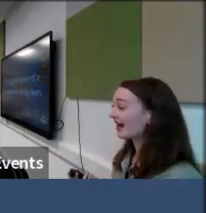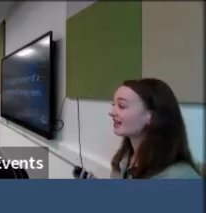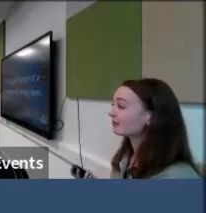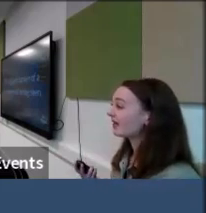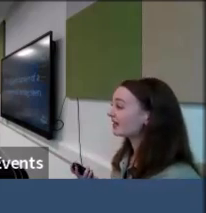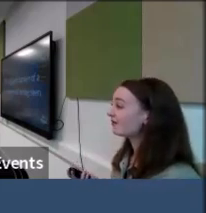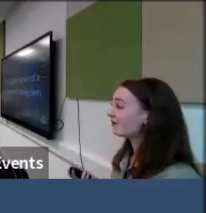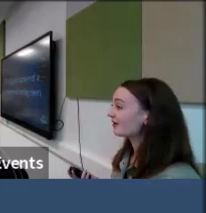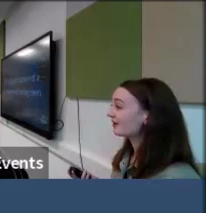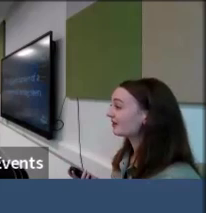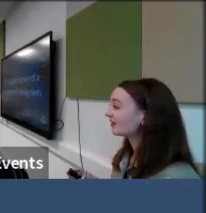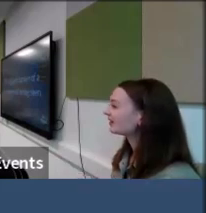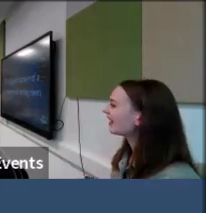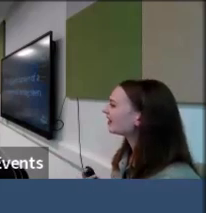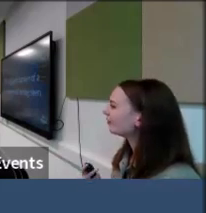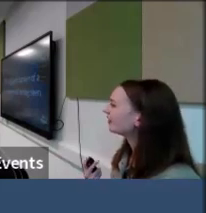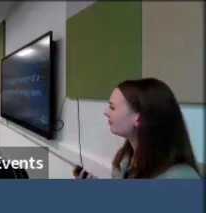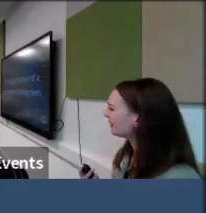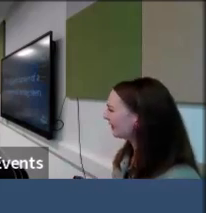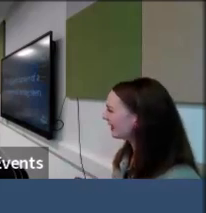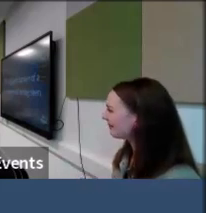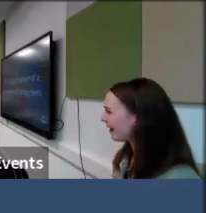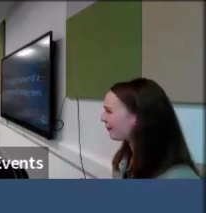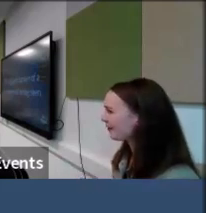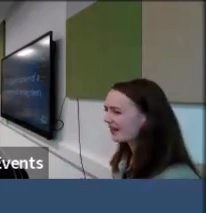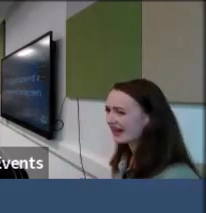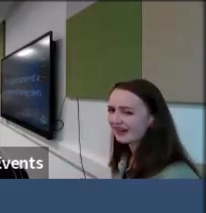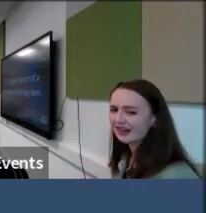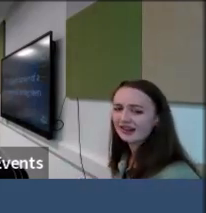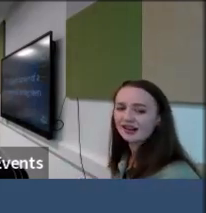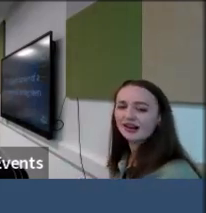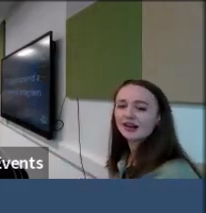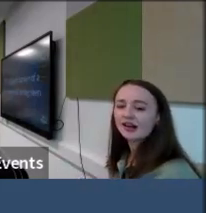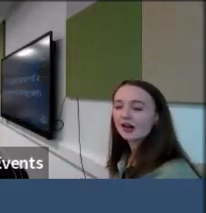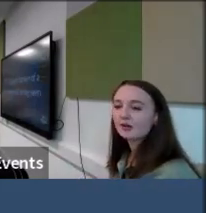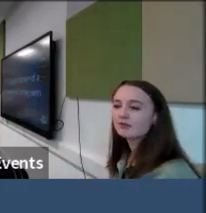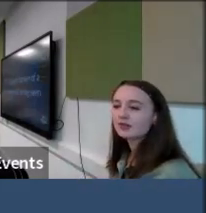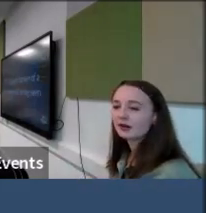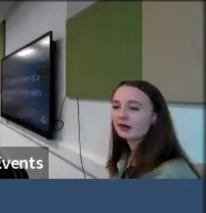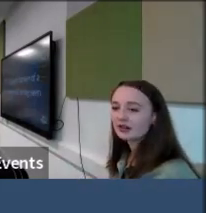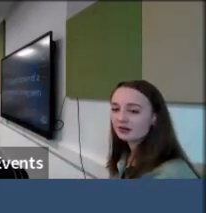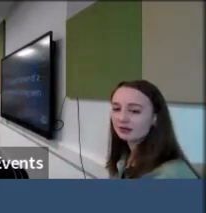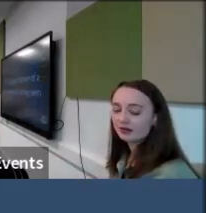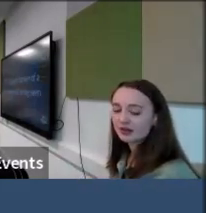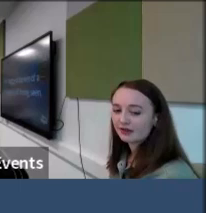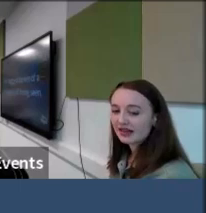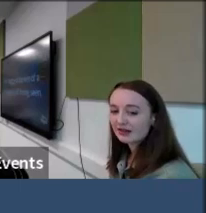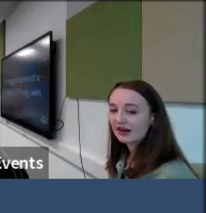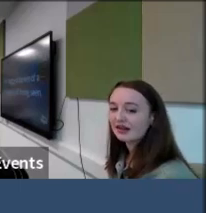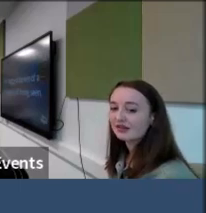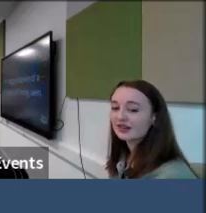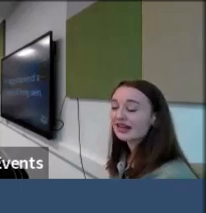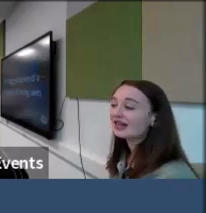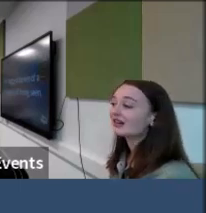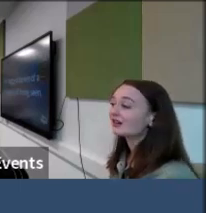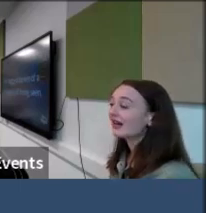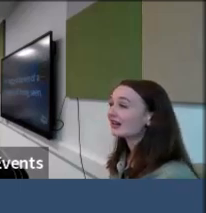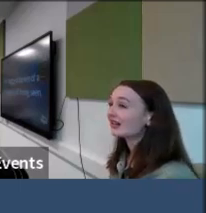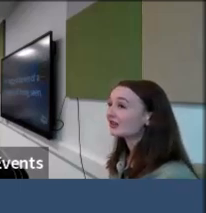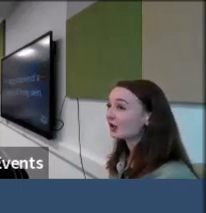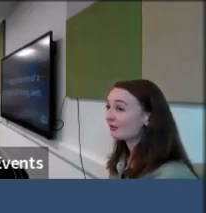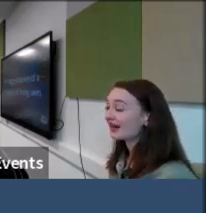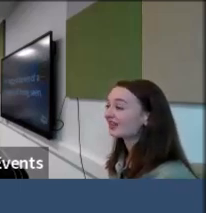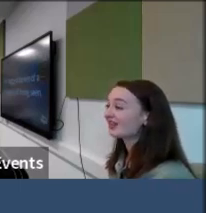doing what they can to make a difference, that alone can be a really empowering thing. So I do just want to reiterate that